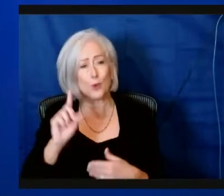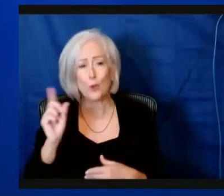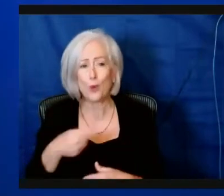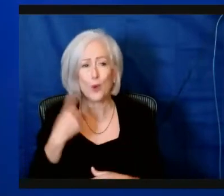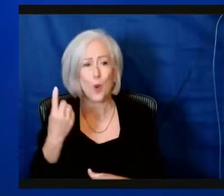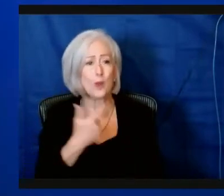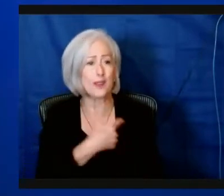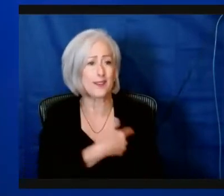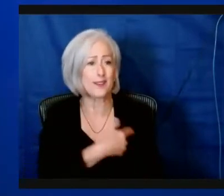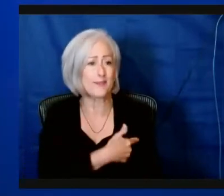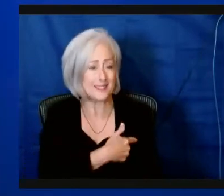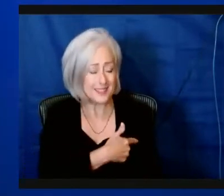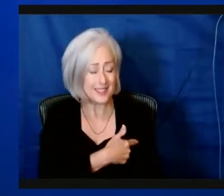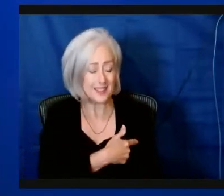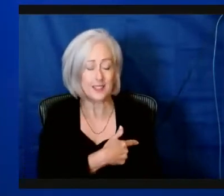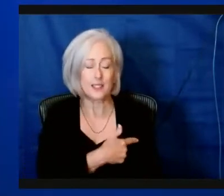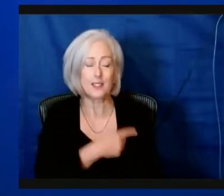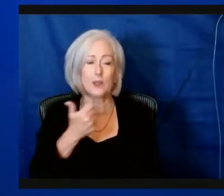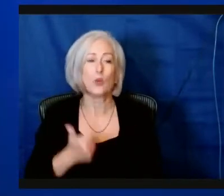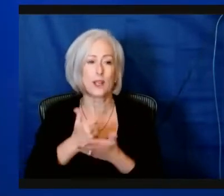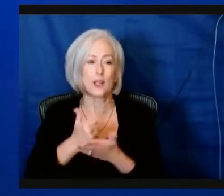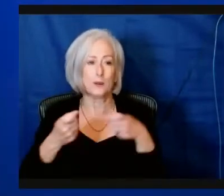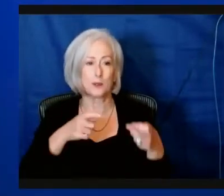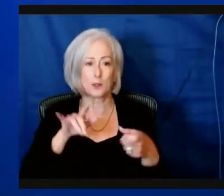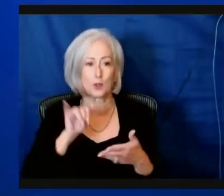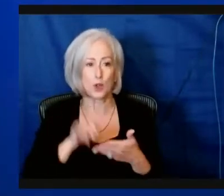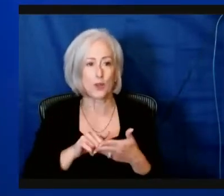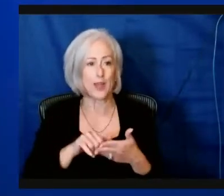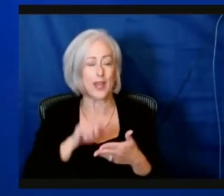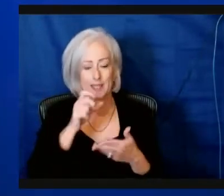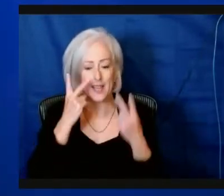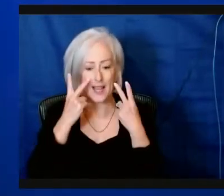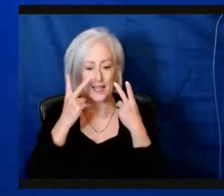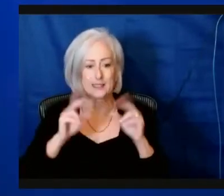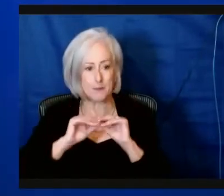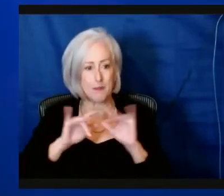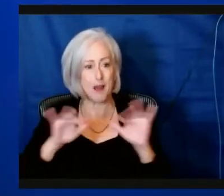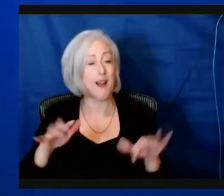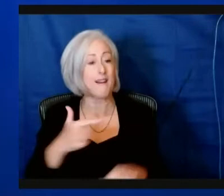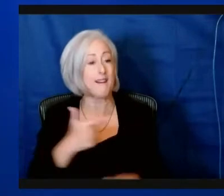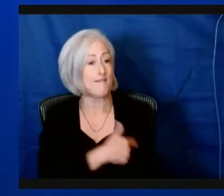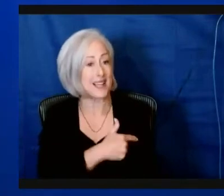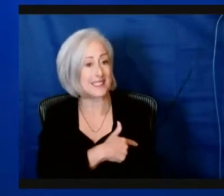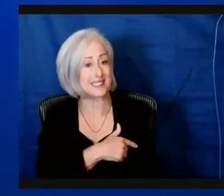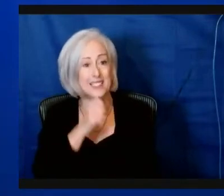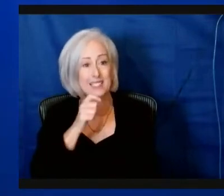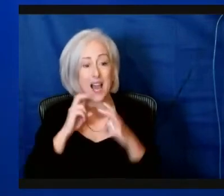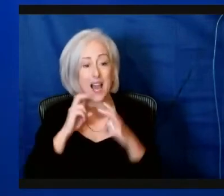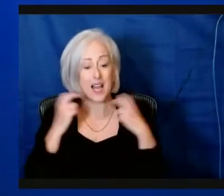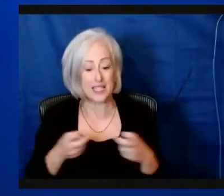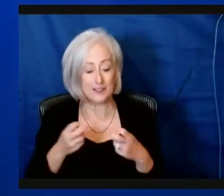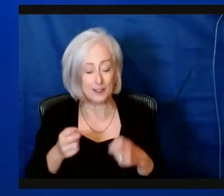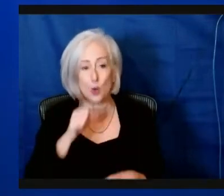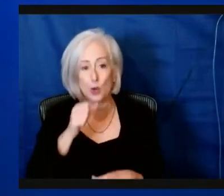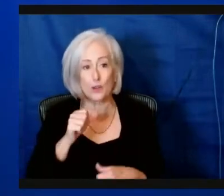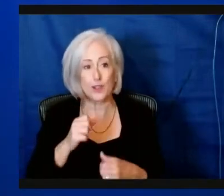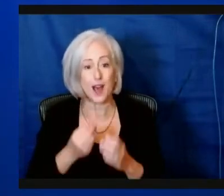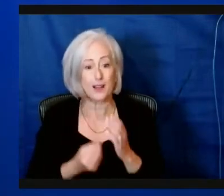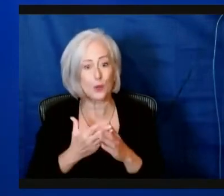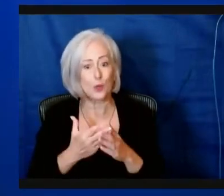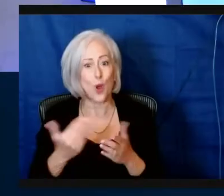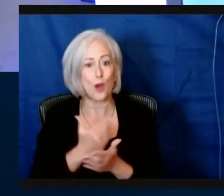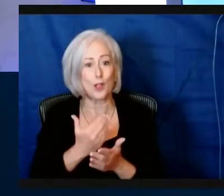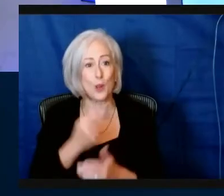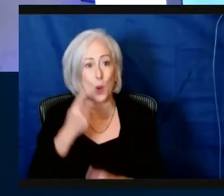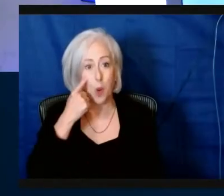not see the wild spread. And remember, vaccination is not evil, and it doesn't cause you to grow 3 eyes and 4 horns. I have a question